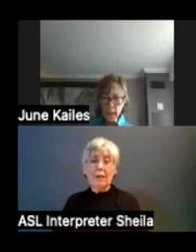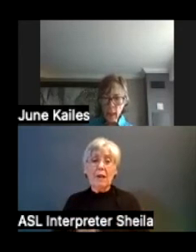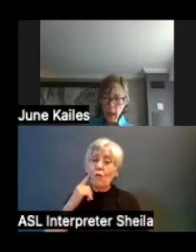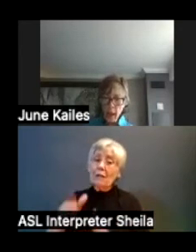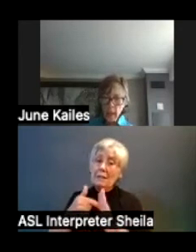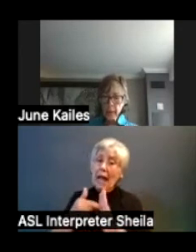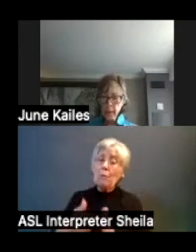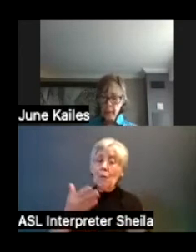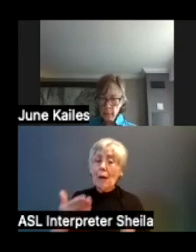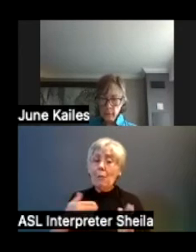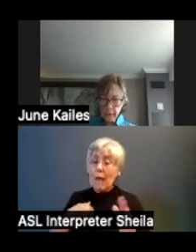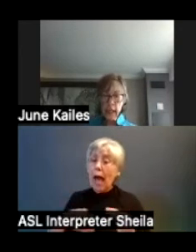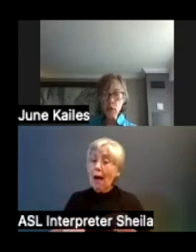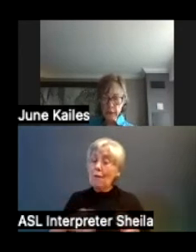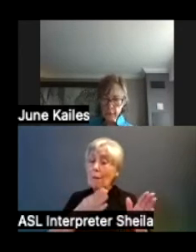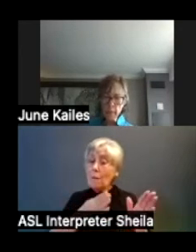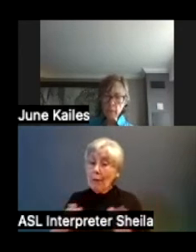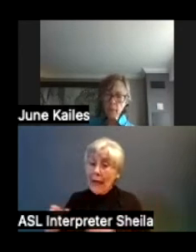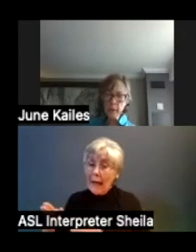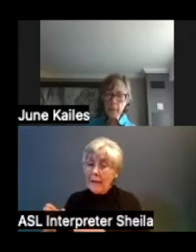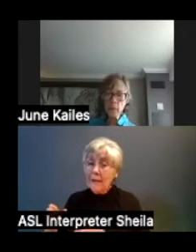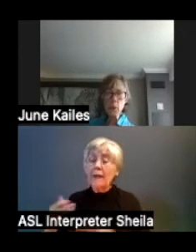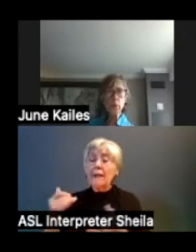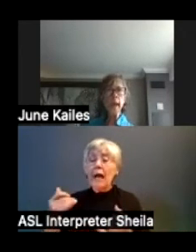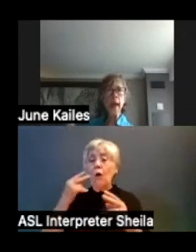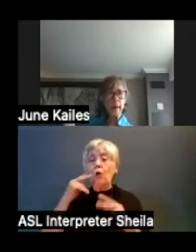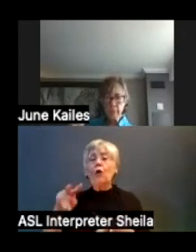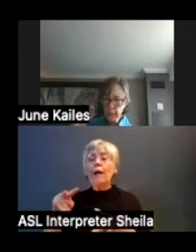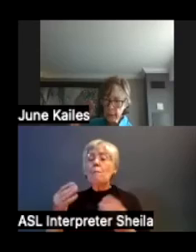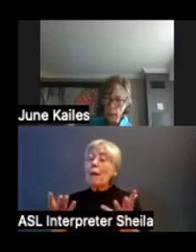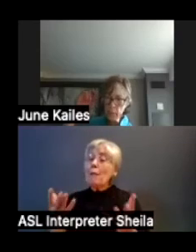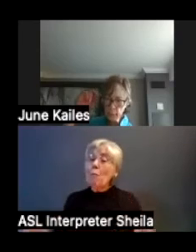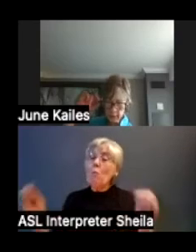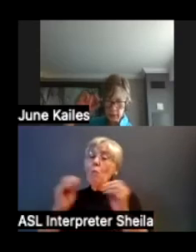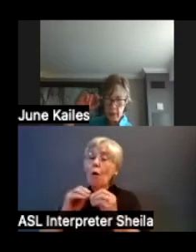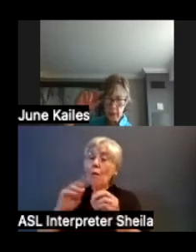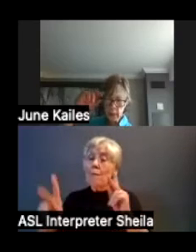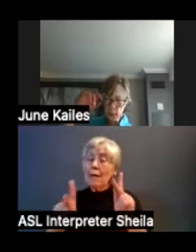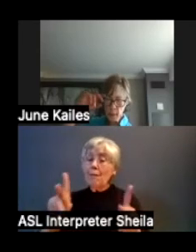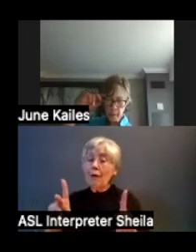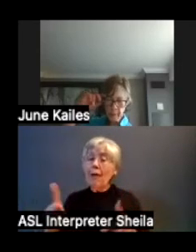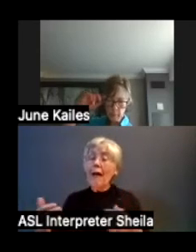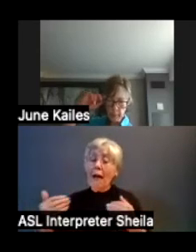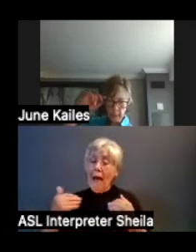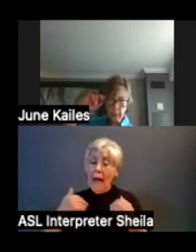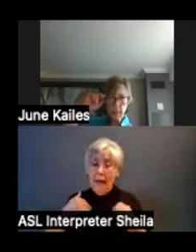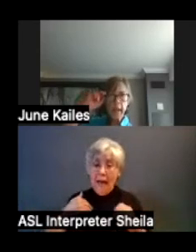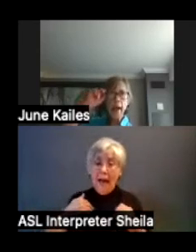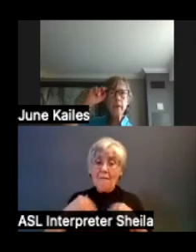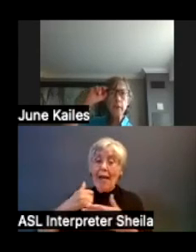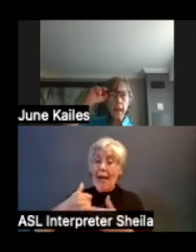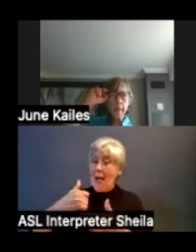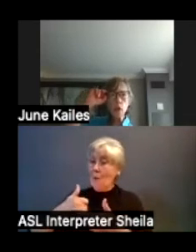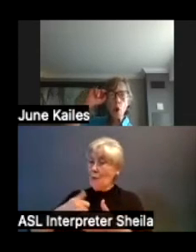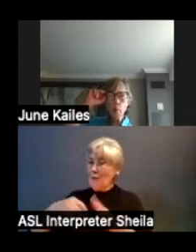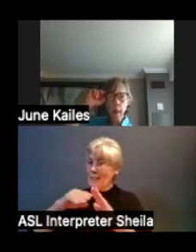plans, the increased number of people who have helper list as part of their plan, have